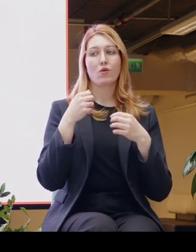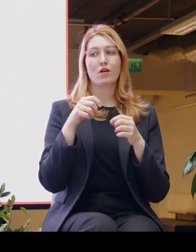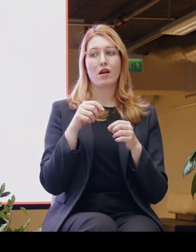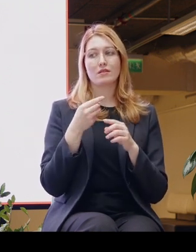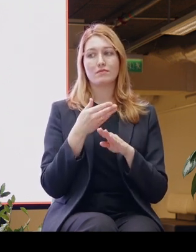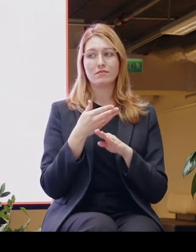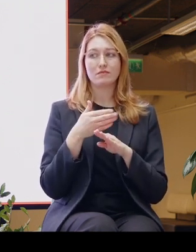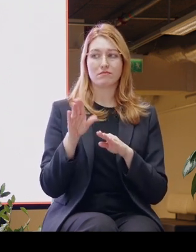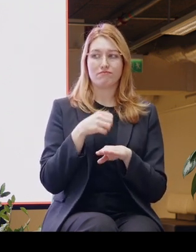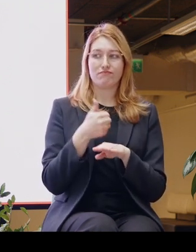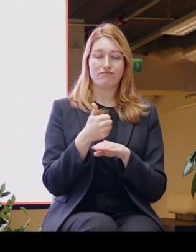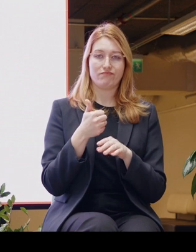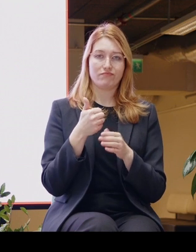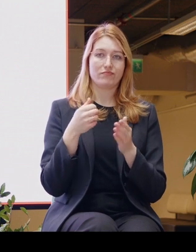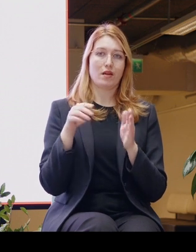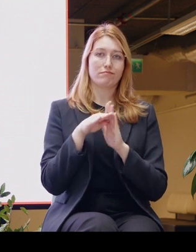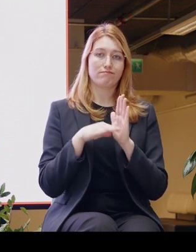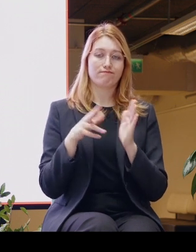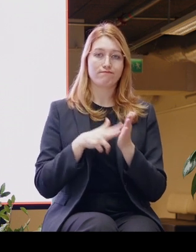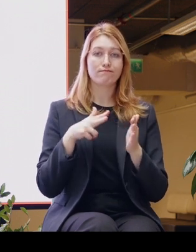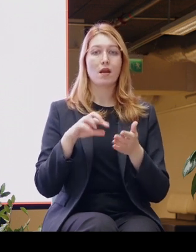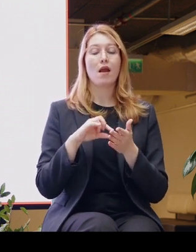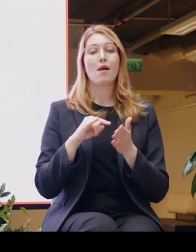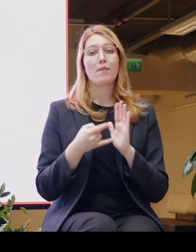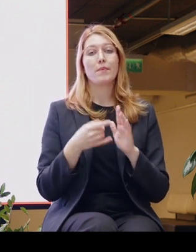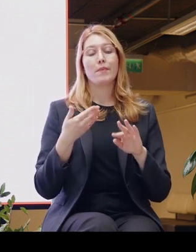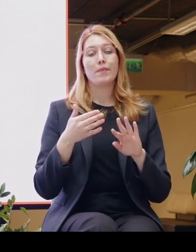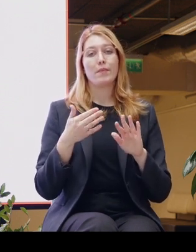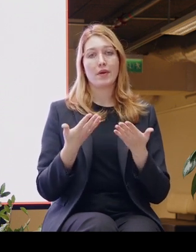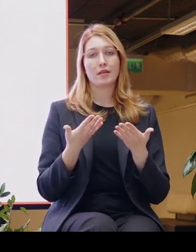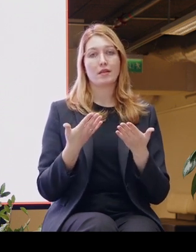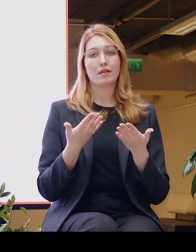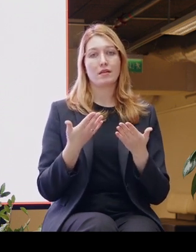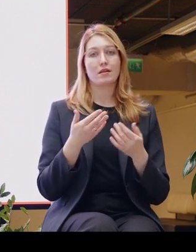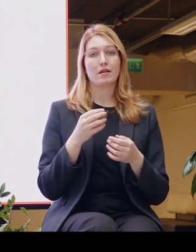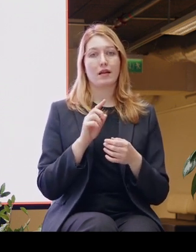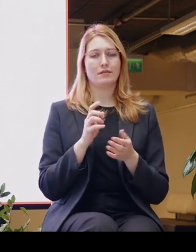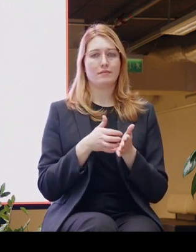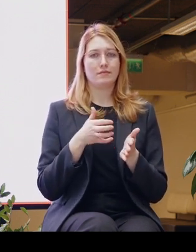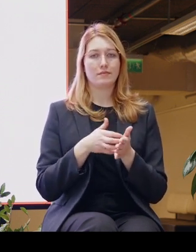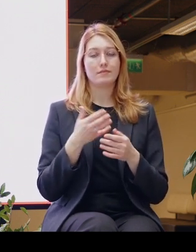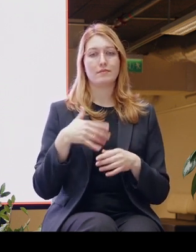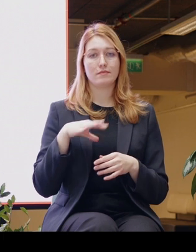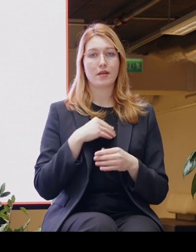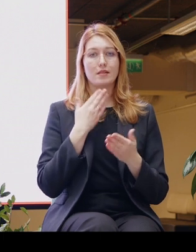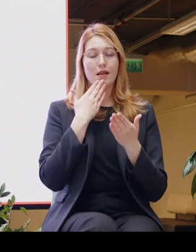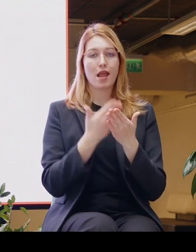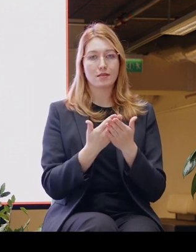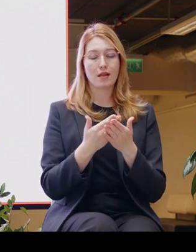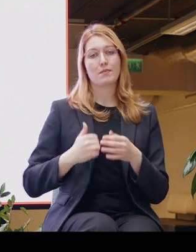project. Instead, we monitor them while the buildings are in use. We